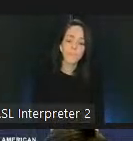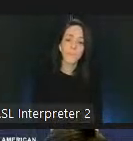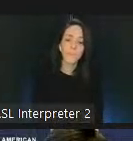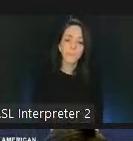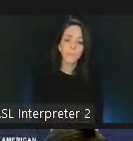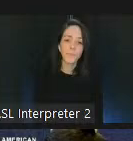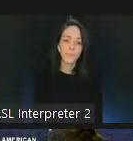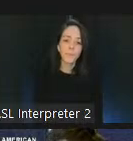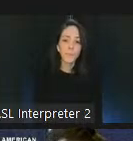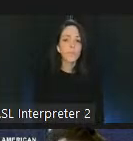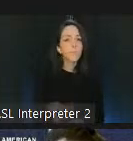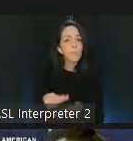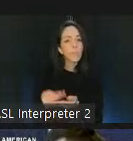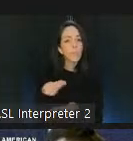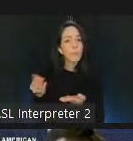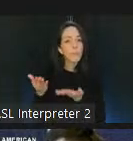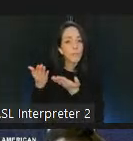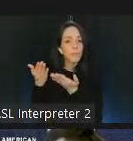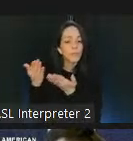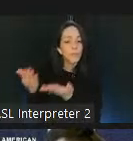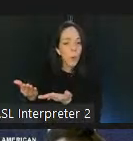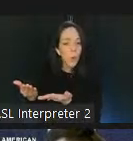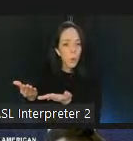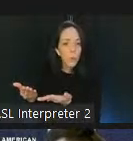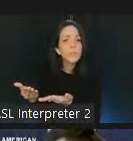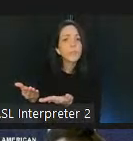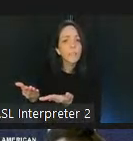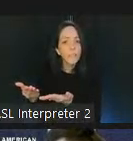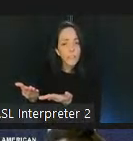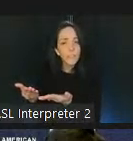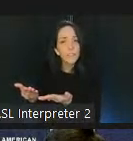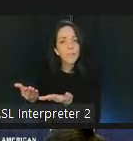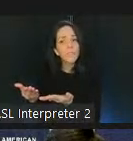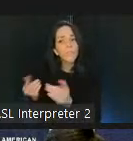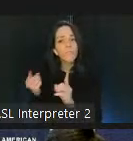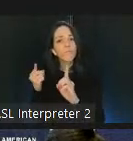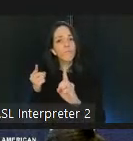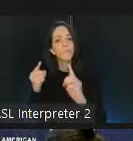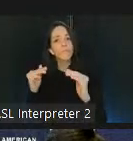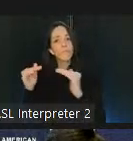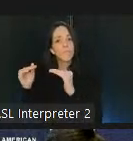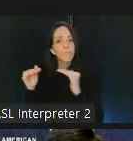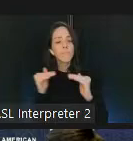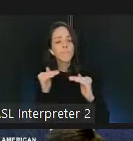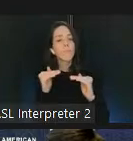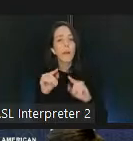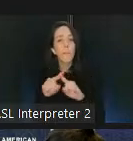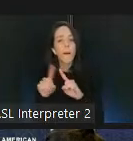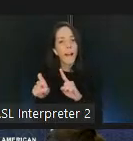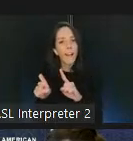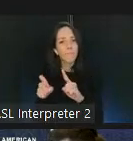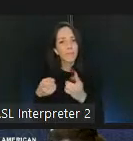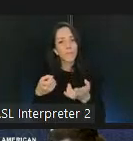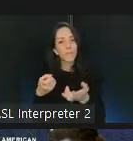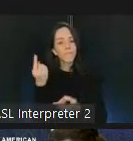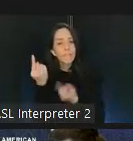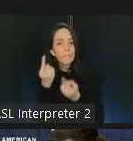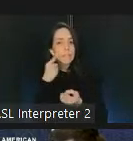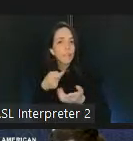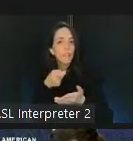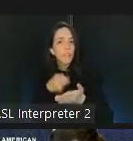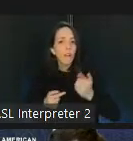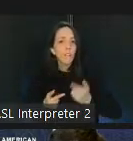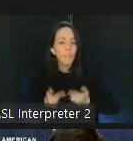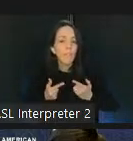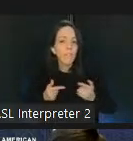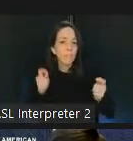The proposed budget assumes an even-handed approach to cost of living adjustments, a 4.5